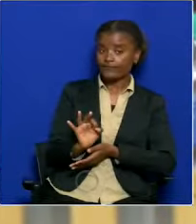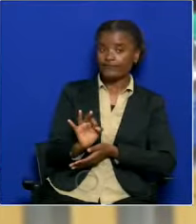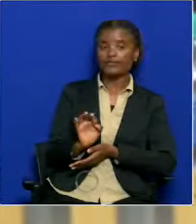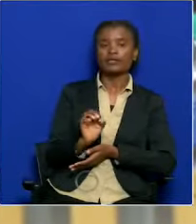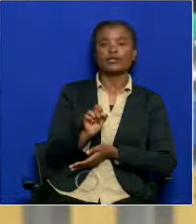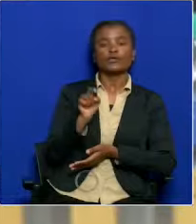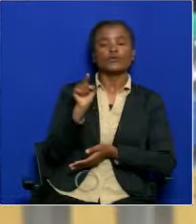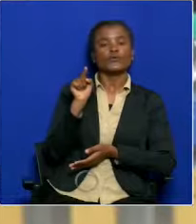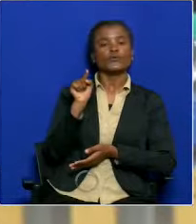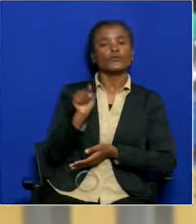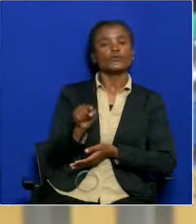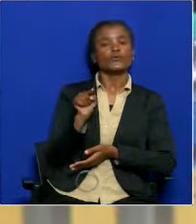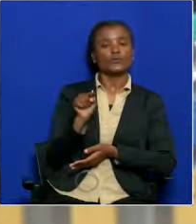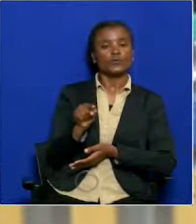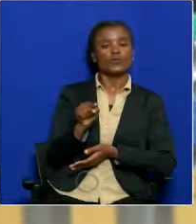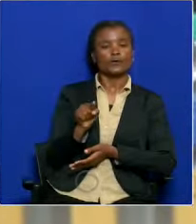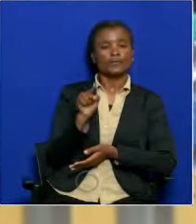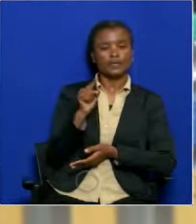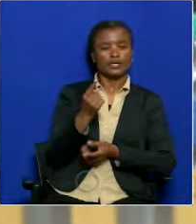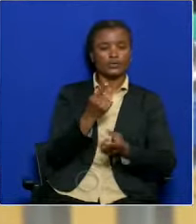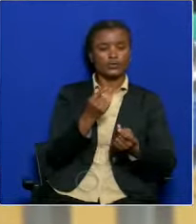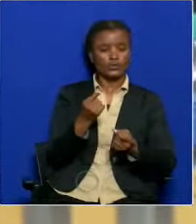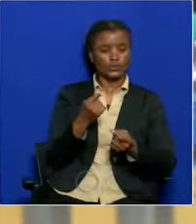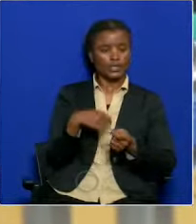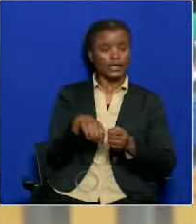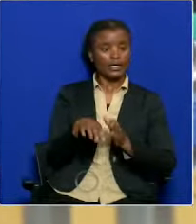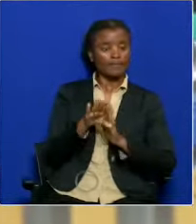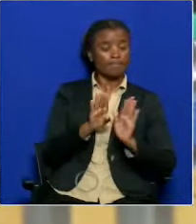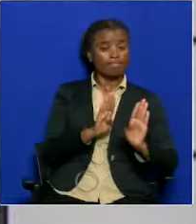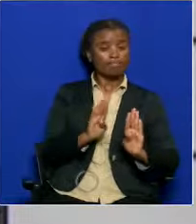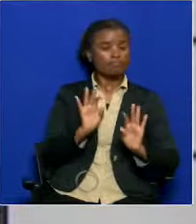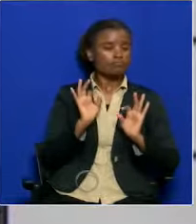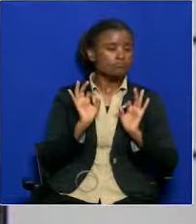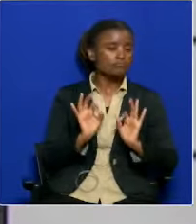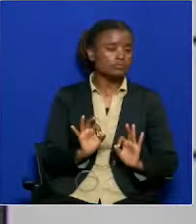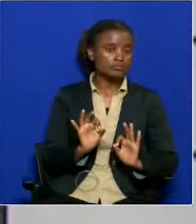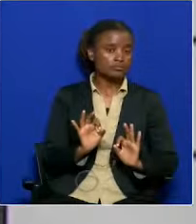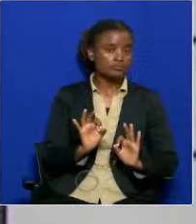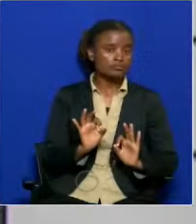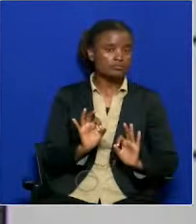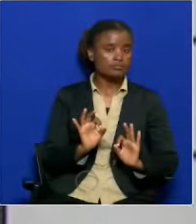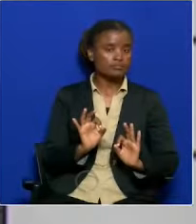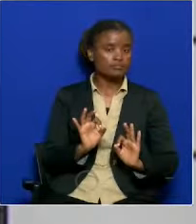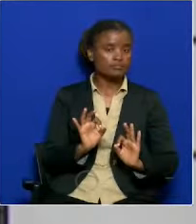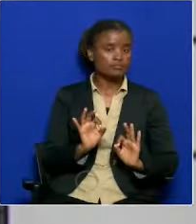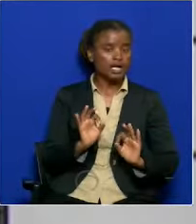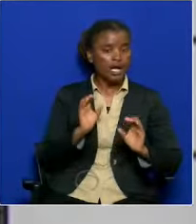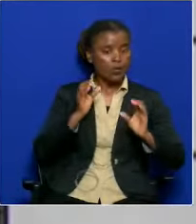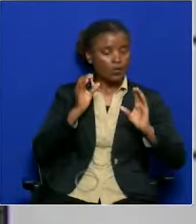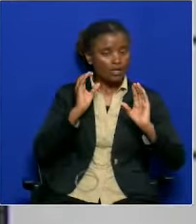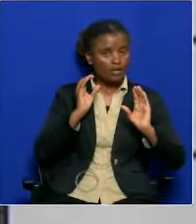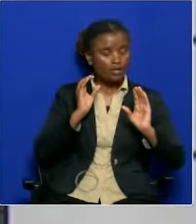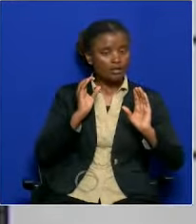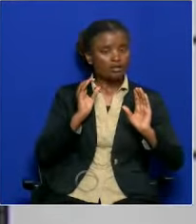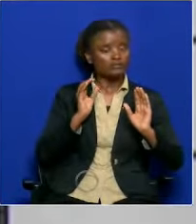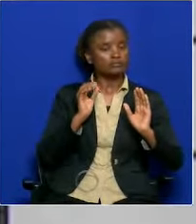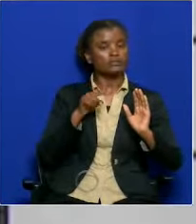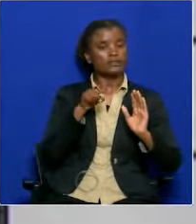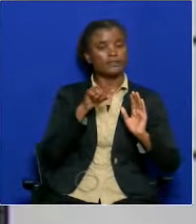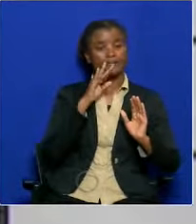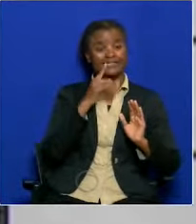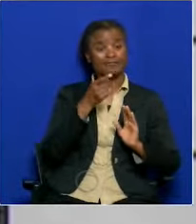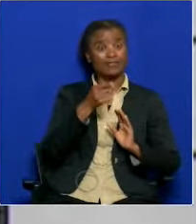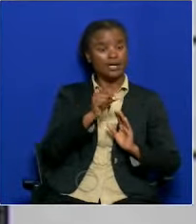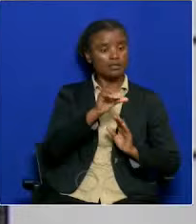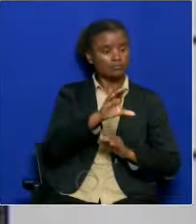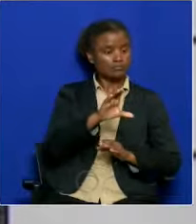act ethically and cautiously, you would not have accepted the money from him because it just looks bad. You